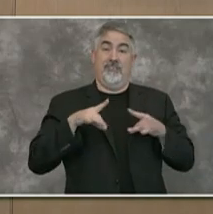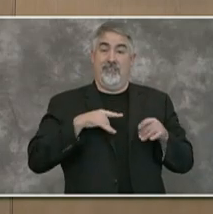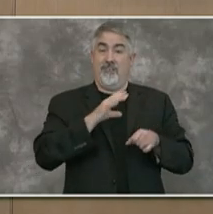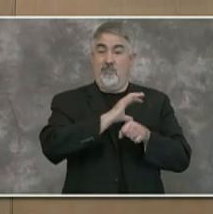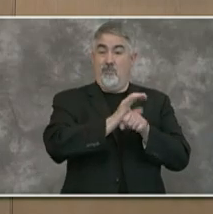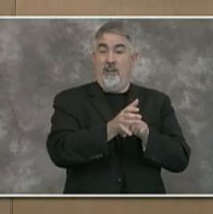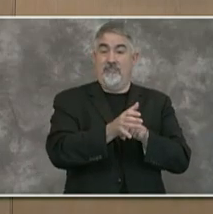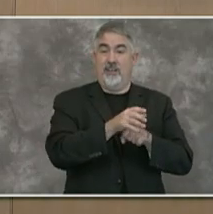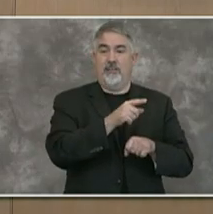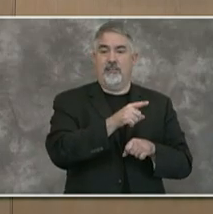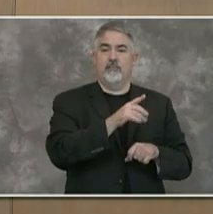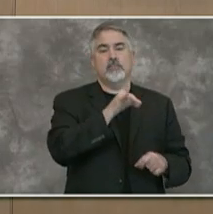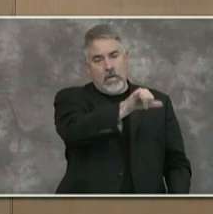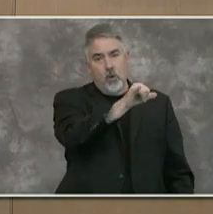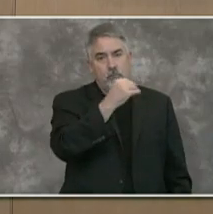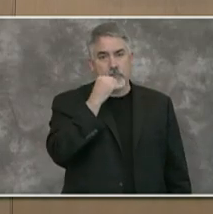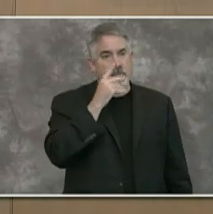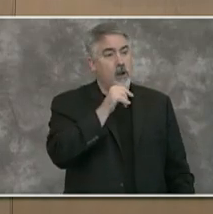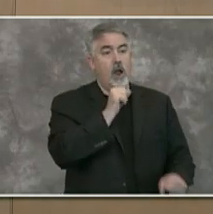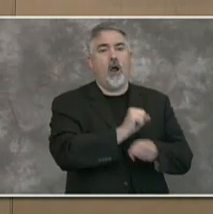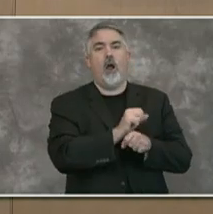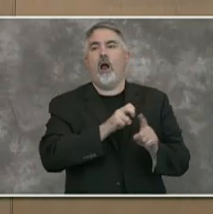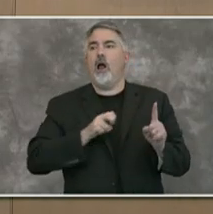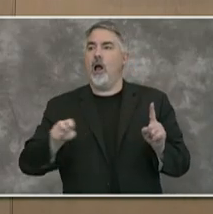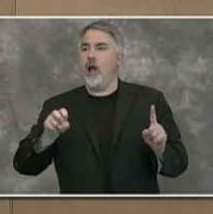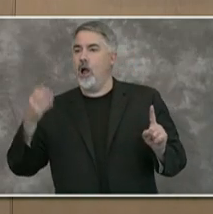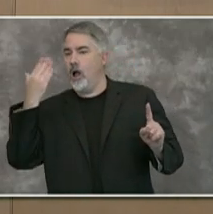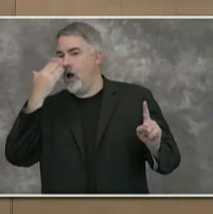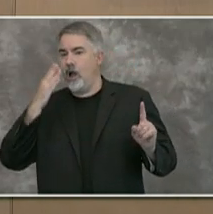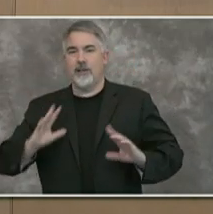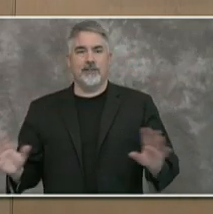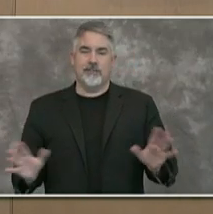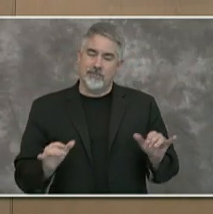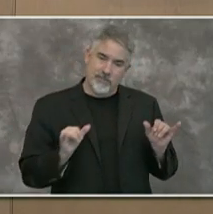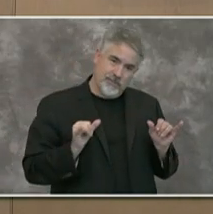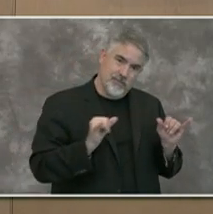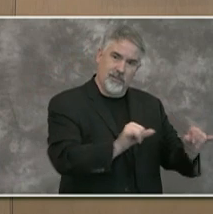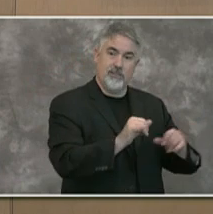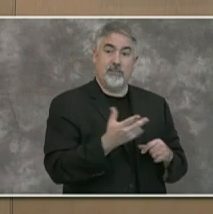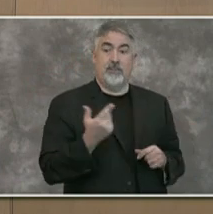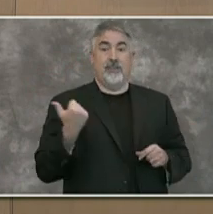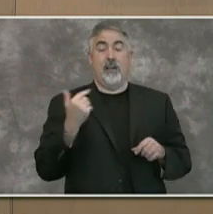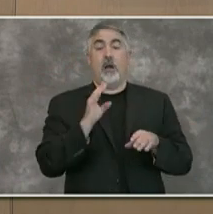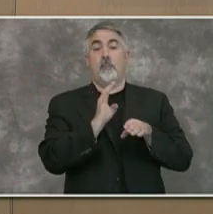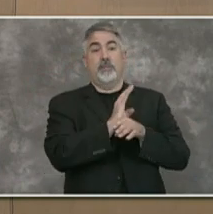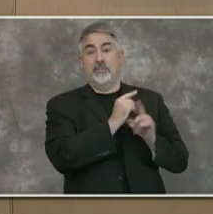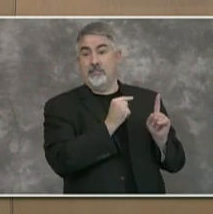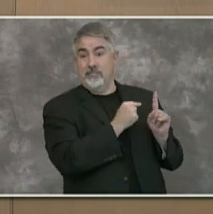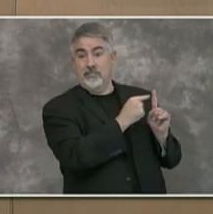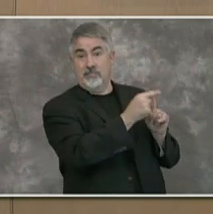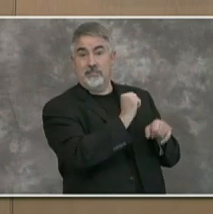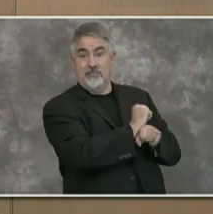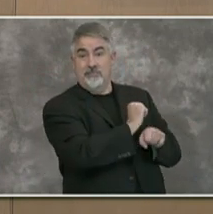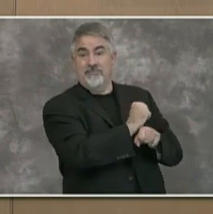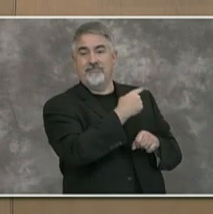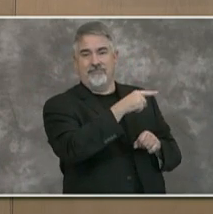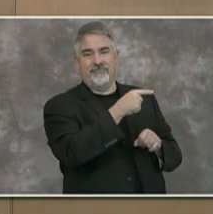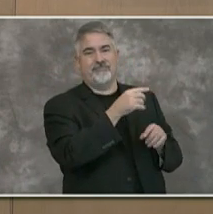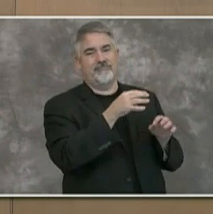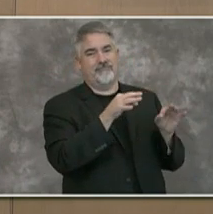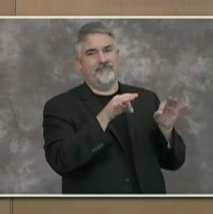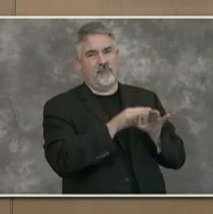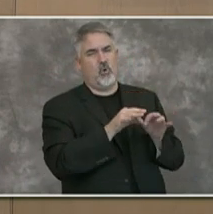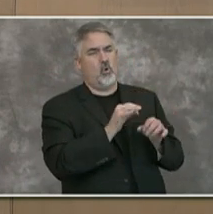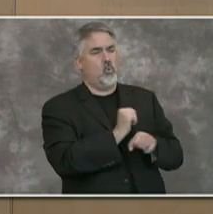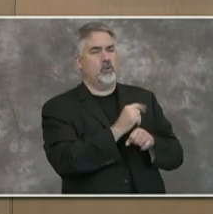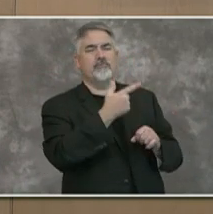home. If they are not associated with a sensitive business or occupation or an essential worker,